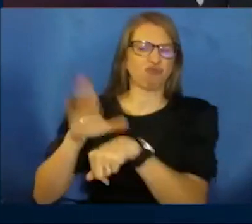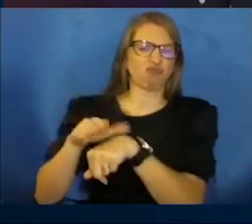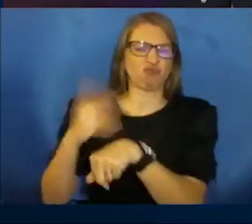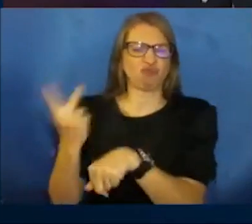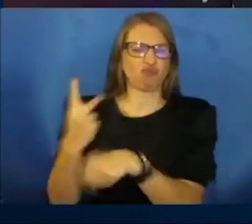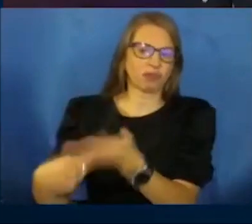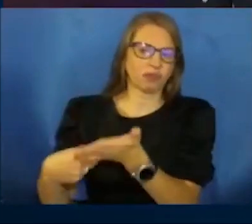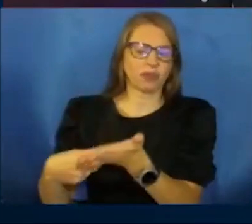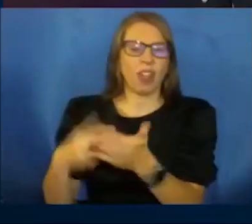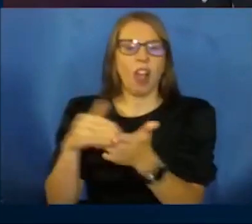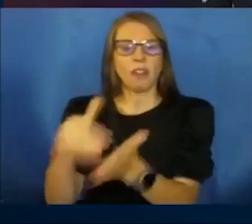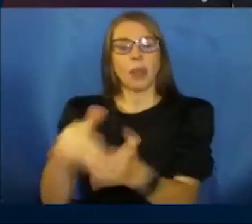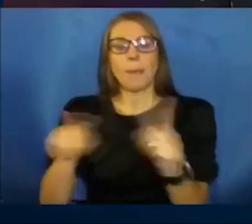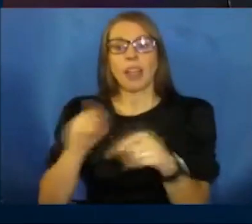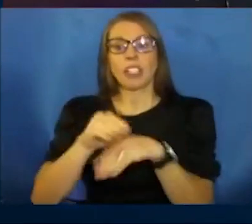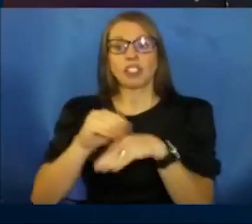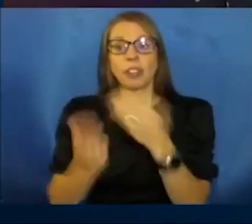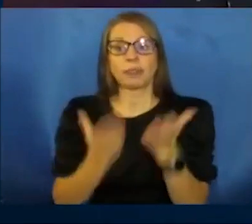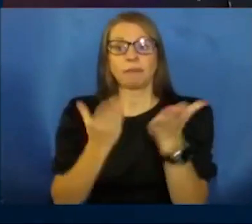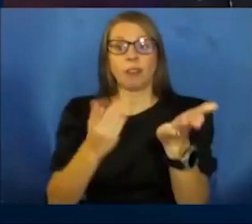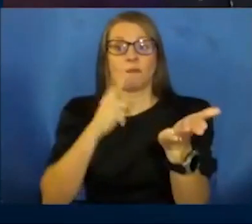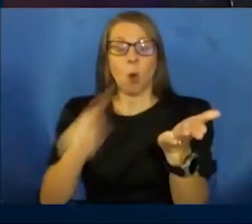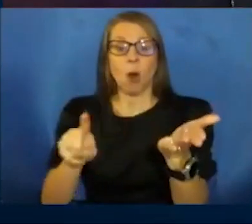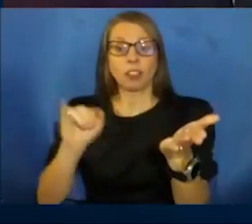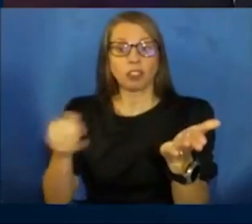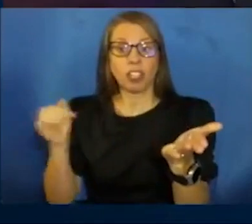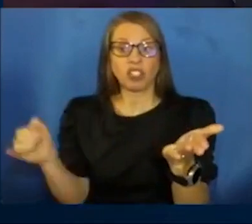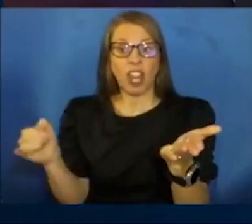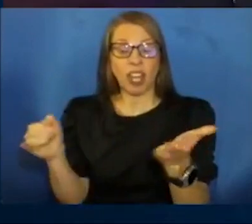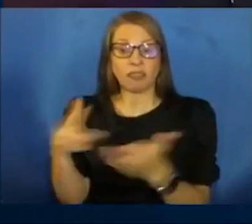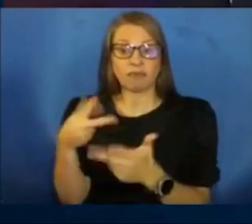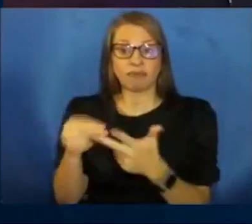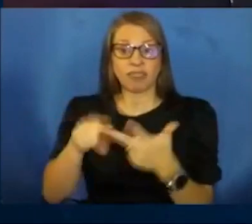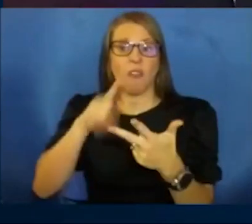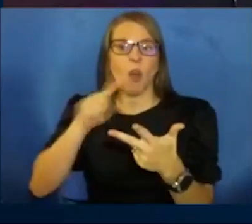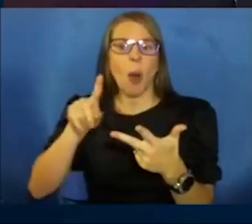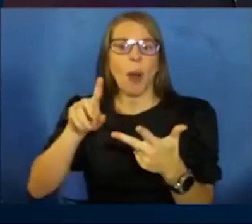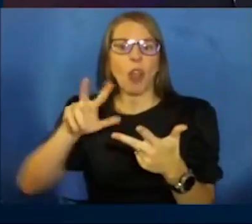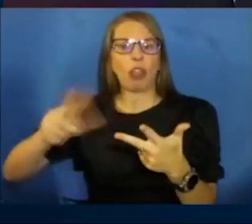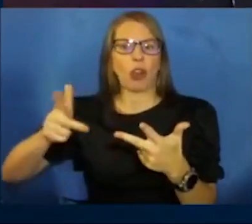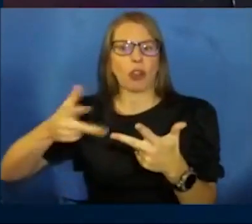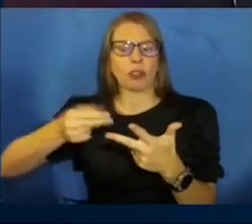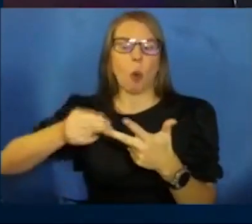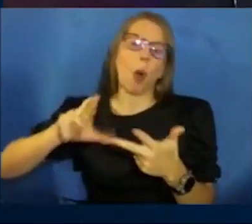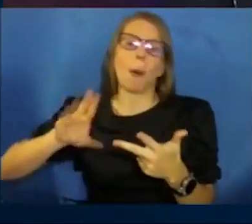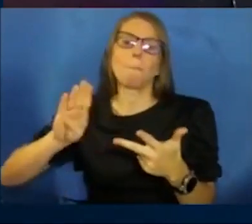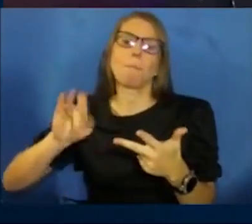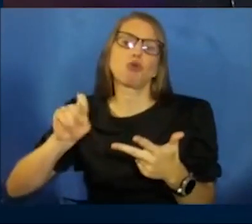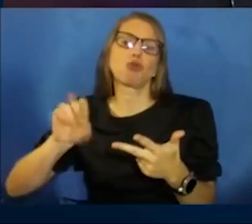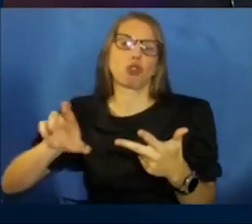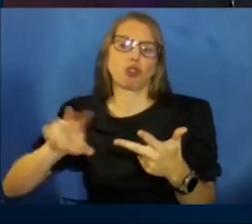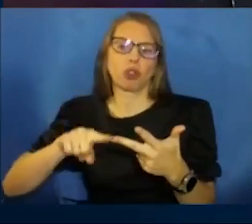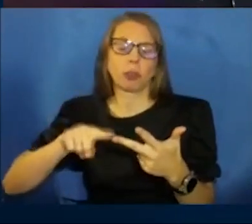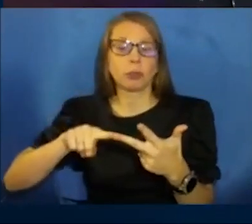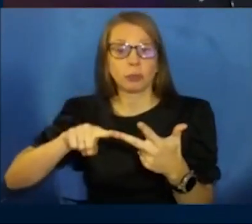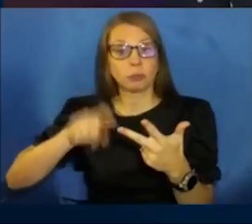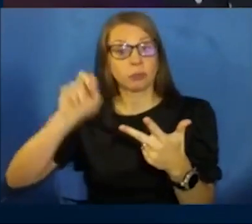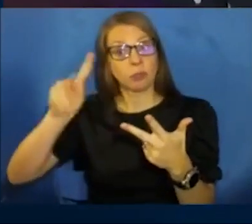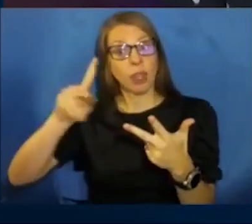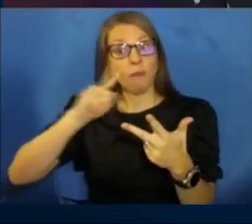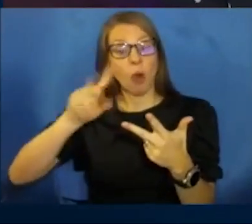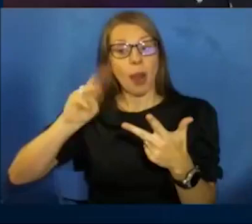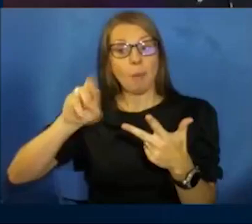giving J&J vaccine recipients when it comes to that booster dose. That's a big question. Mm-hmm. Is it okay to get that mRNA if they've